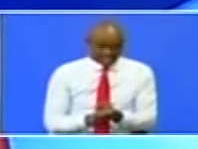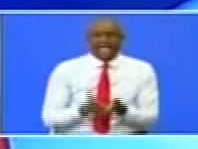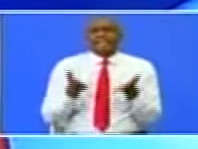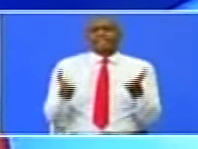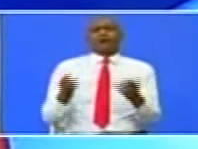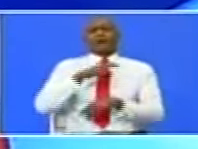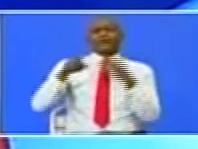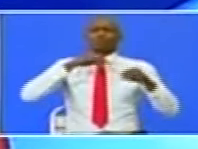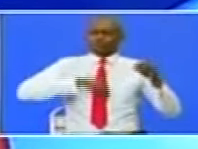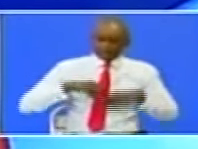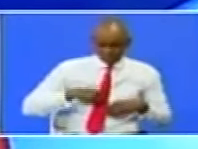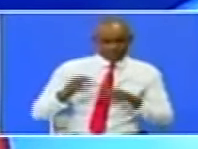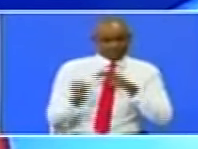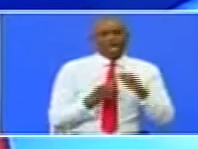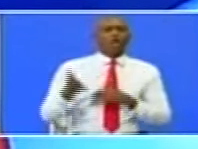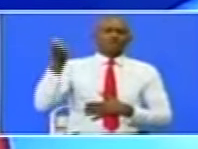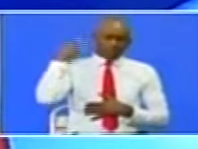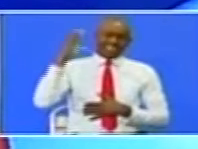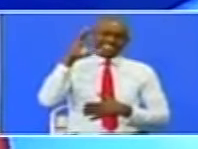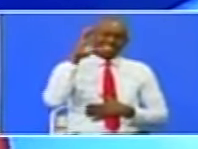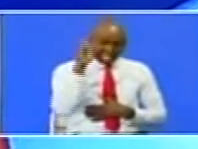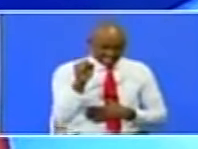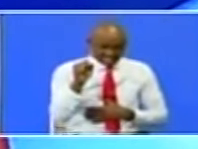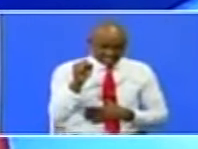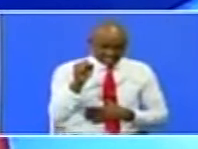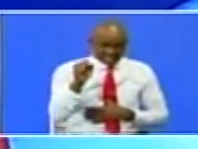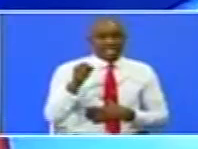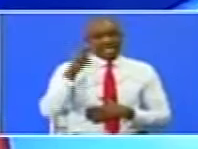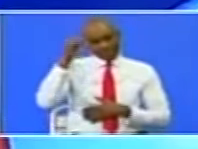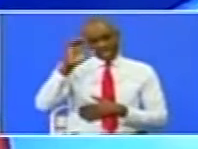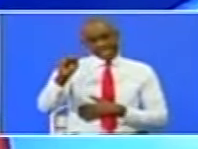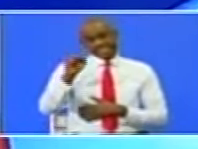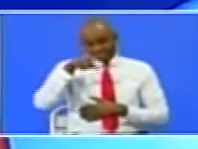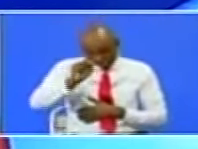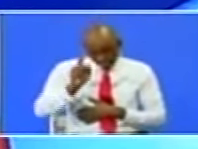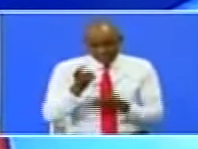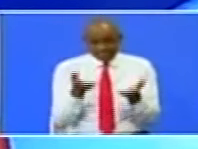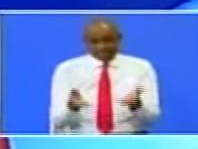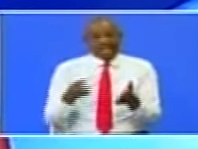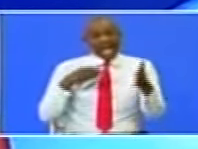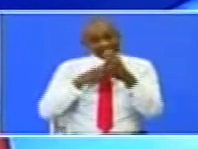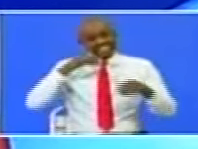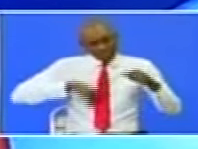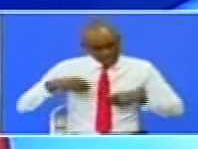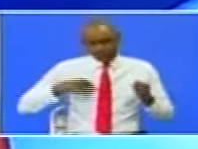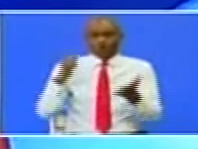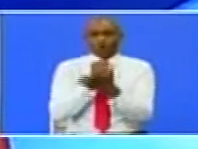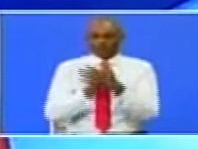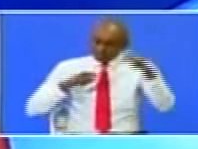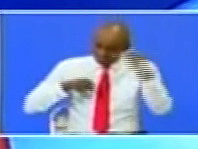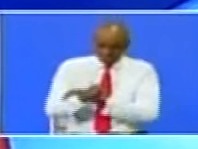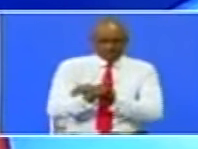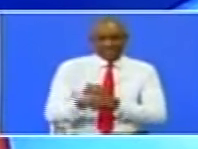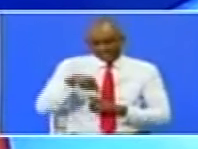allegations now, and former devolution secretary, cabinet secretary Anne Waiguru, has been grilled by the Ethics and Anti-Corruption